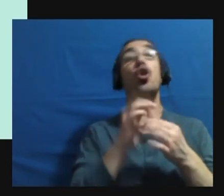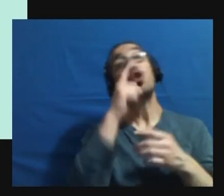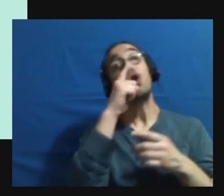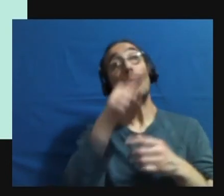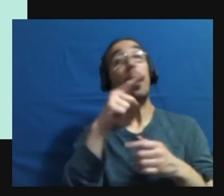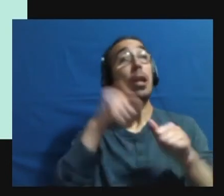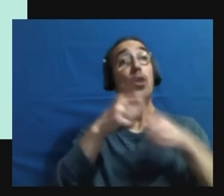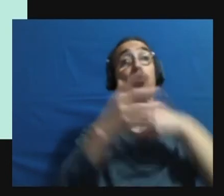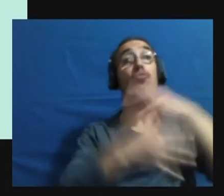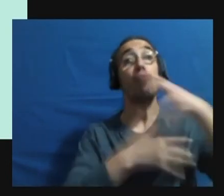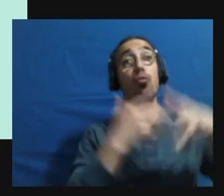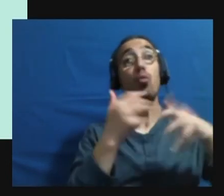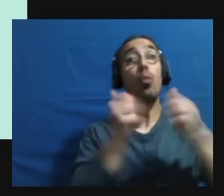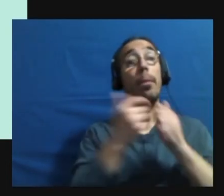something that I find really soothing?